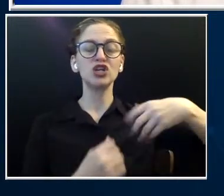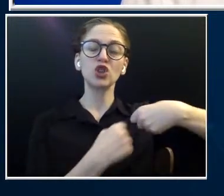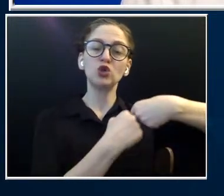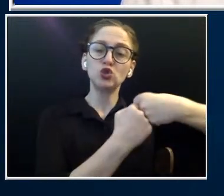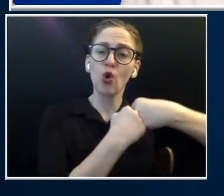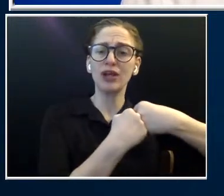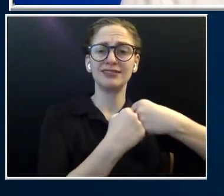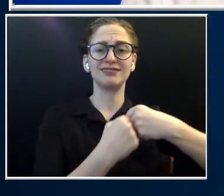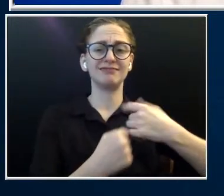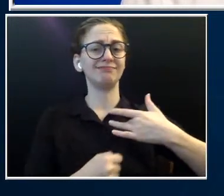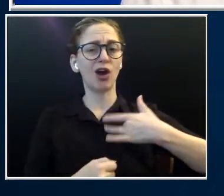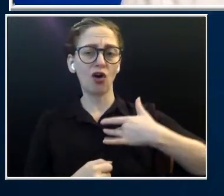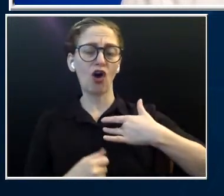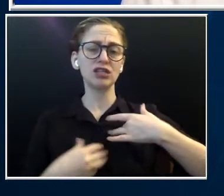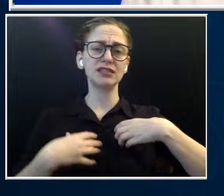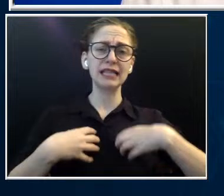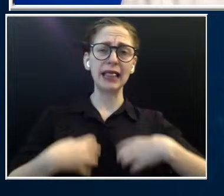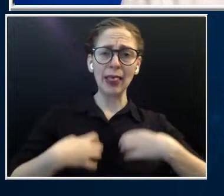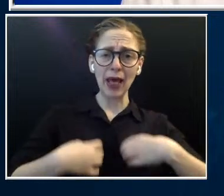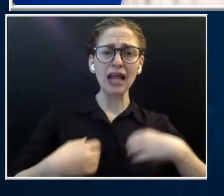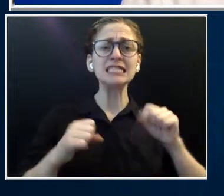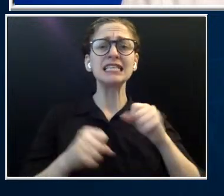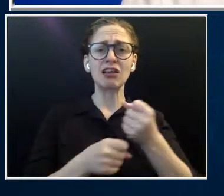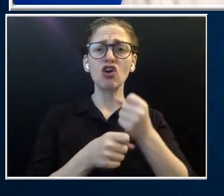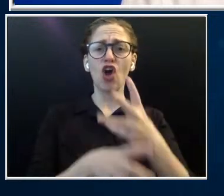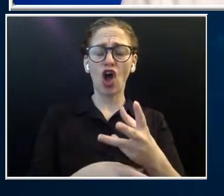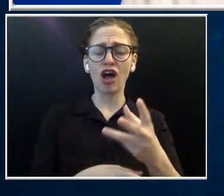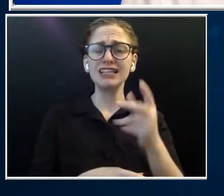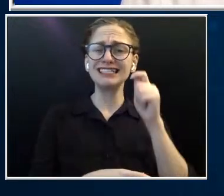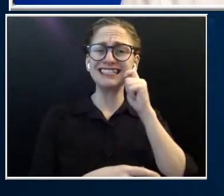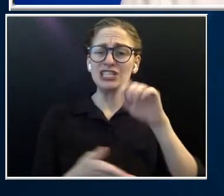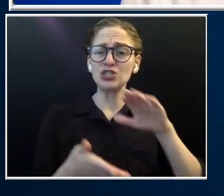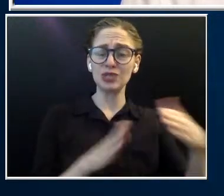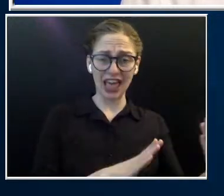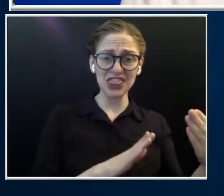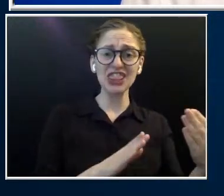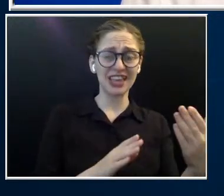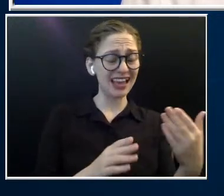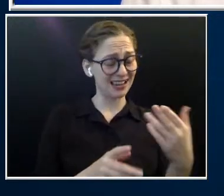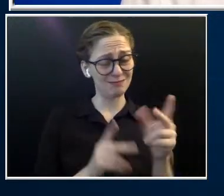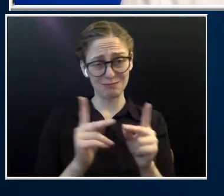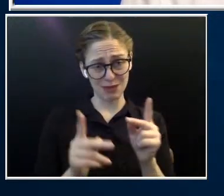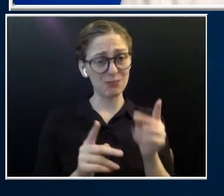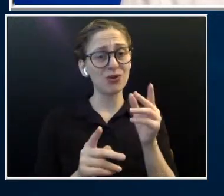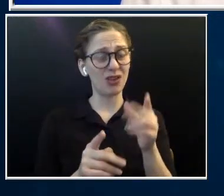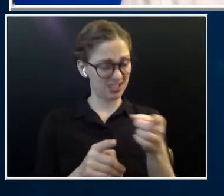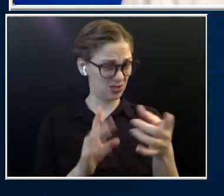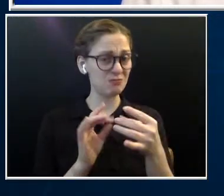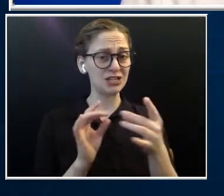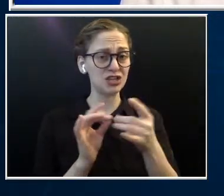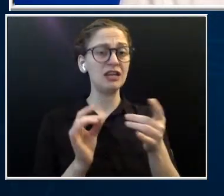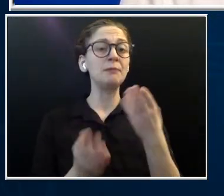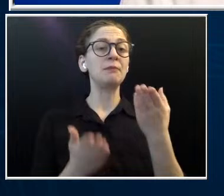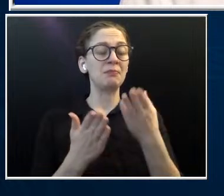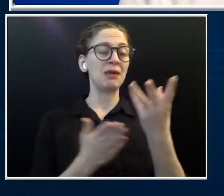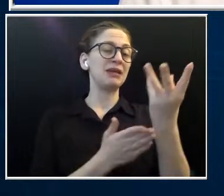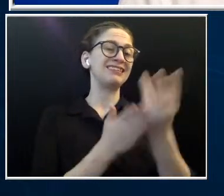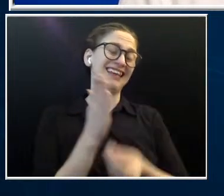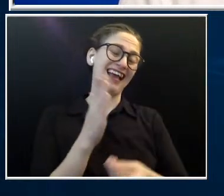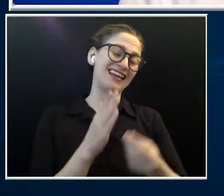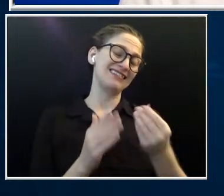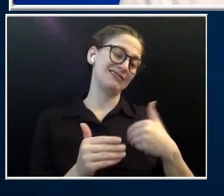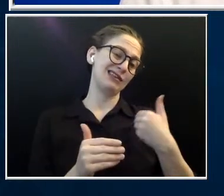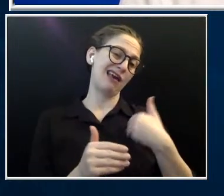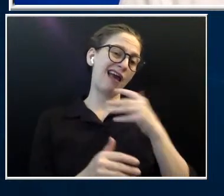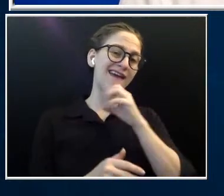areas. And eventually it can be so debilitating people die from it, as you mentioned, at a very early age. What I was reading is that this therapy is it's curative.